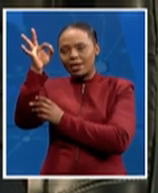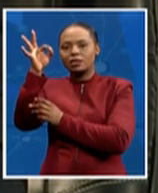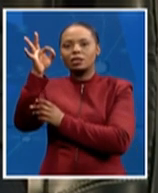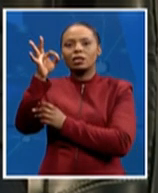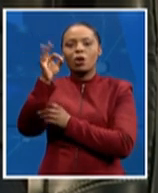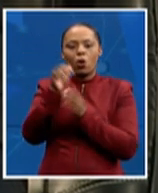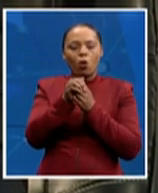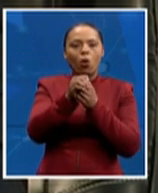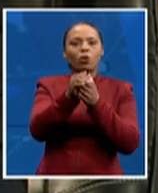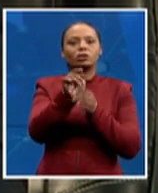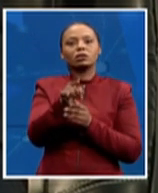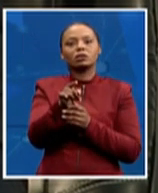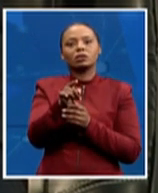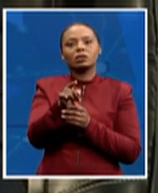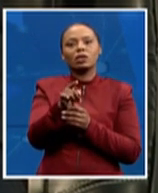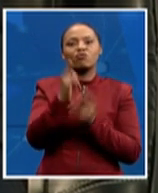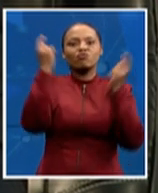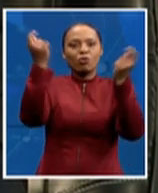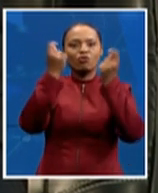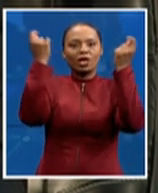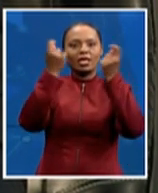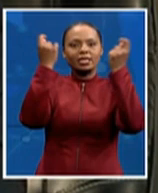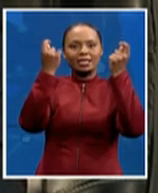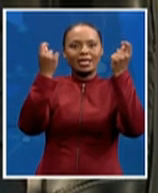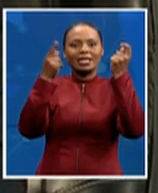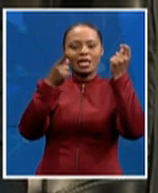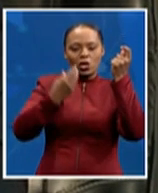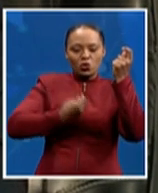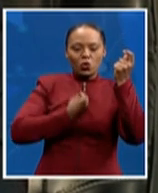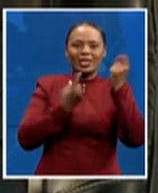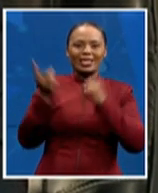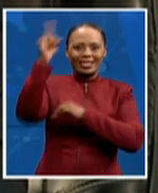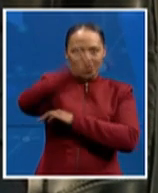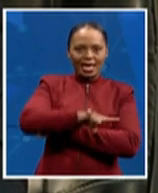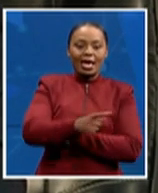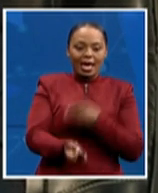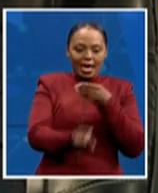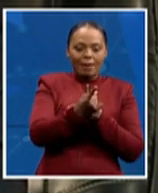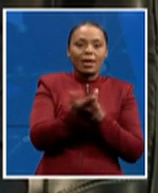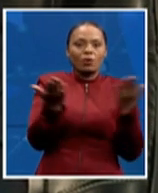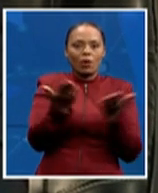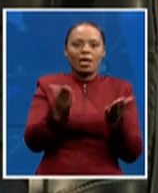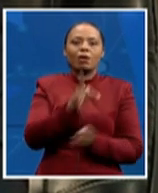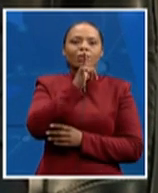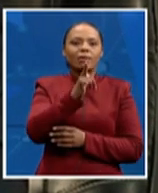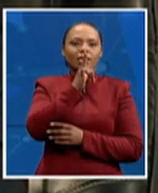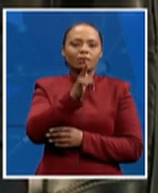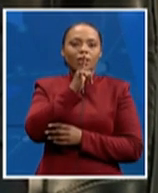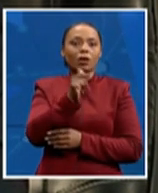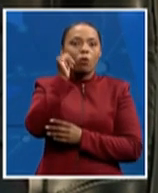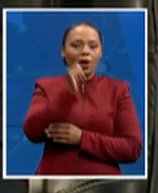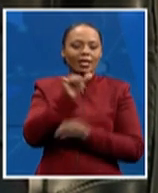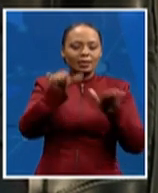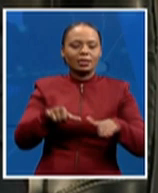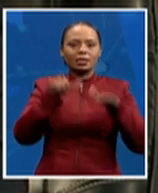Day, and this will take place in Pietermaritzburg on the 16th of June. This is a day